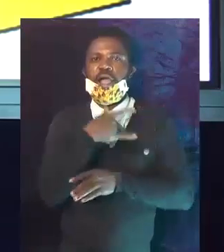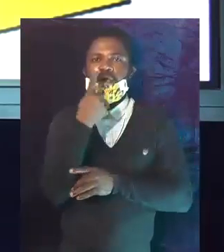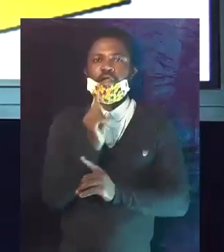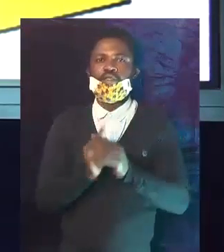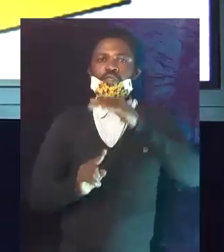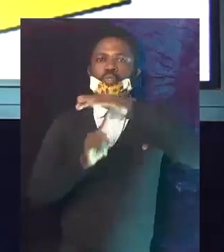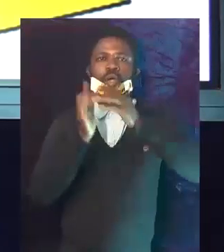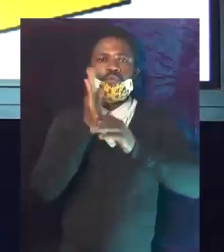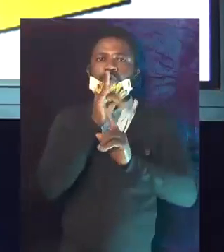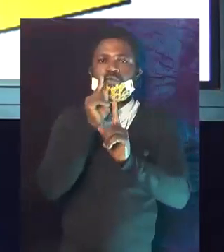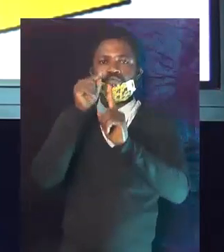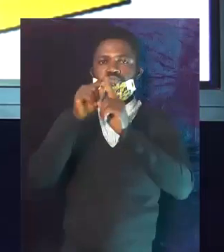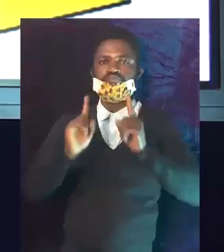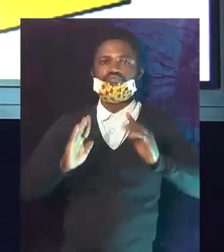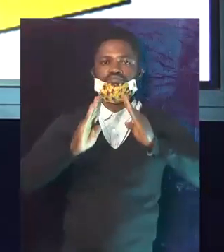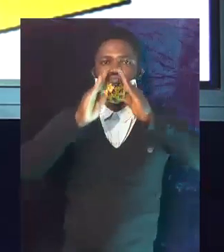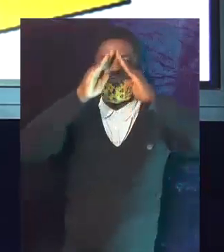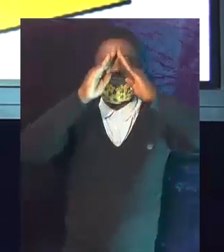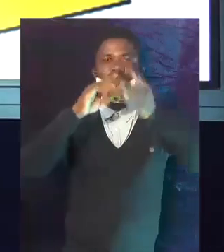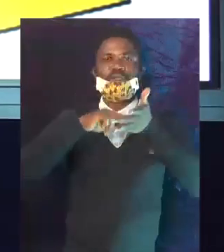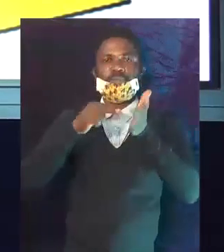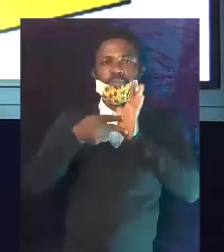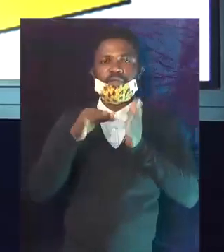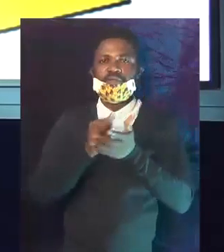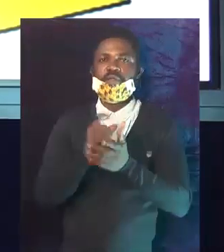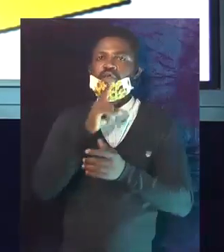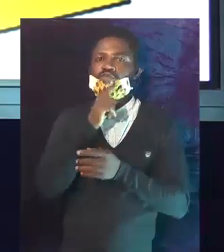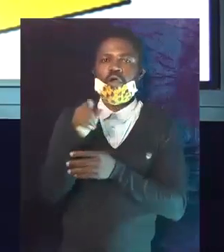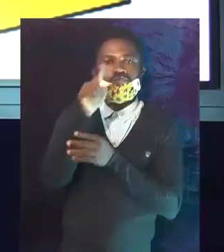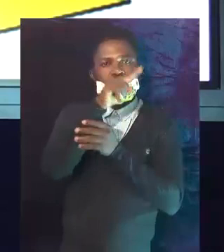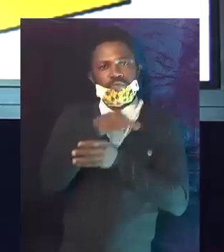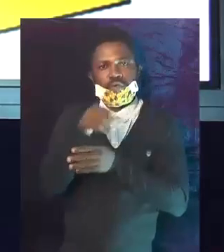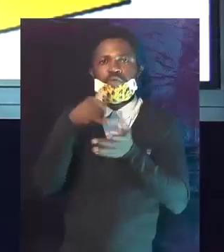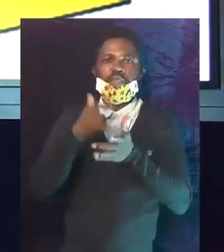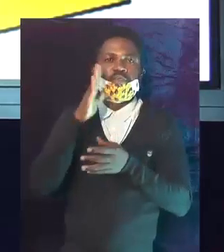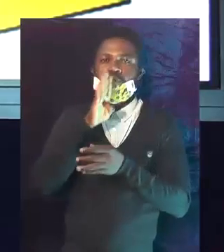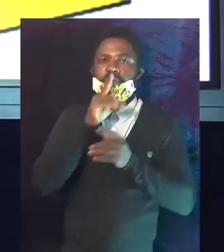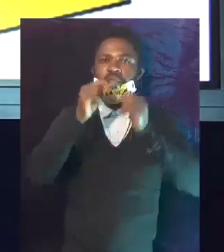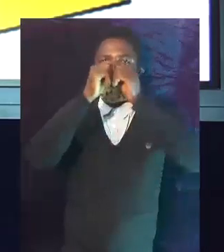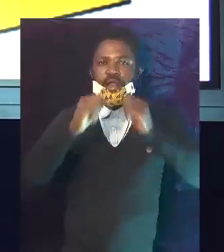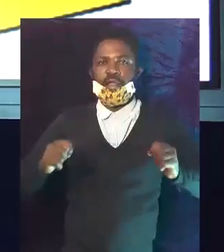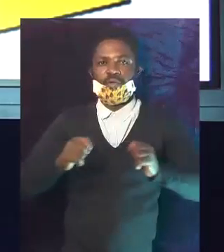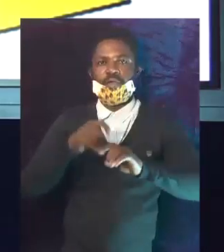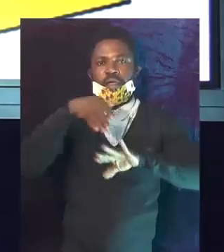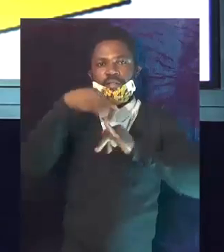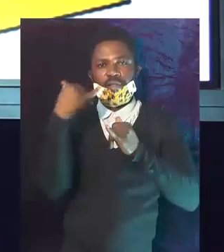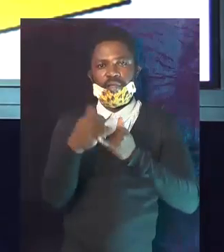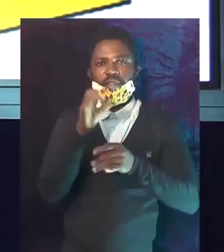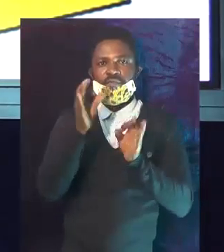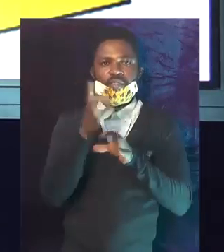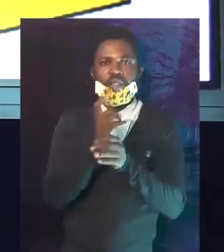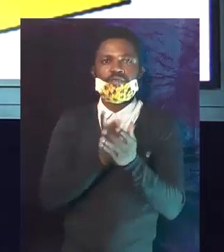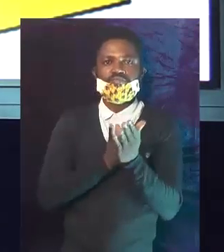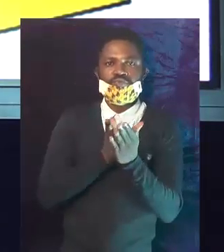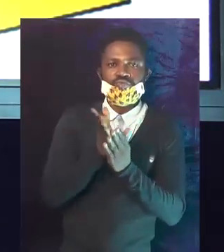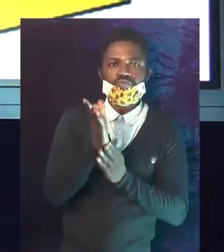point. And the base being flat means that it is not circular, so it is going to be a triangle at the end of the day. If you take a straight line